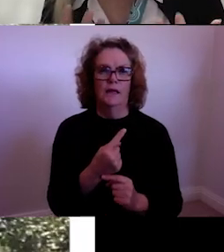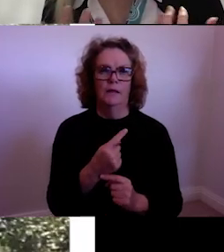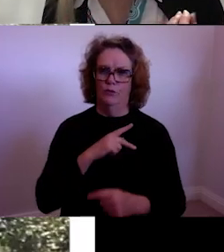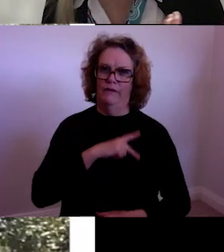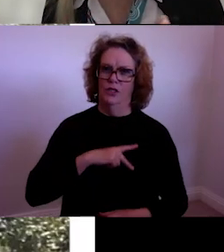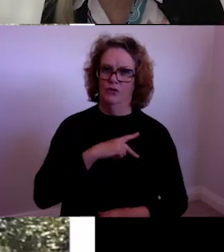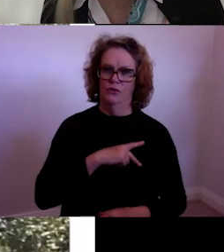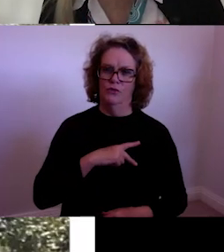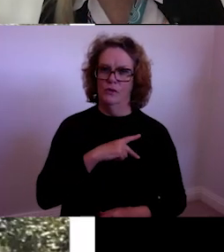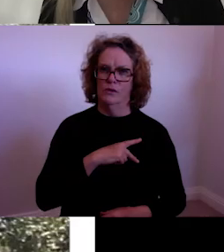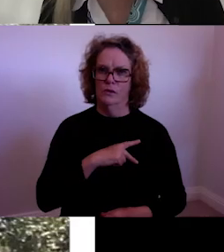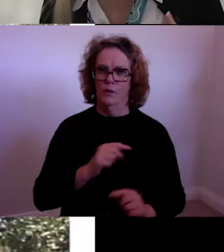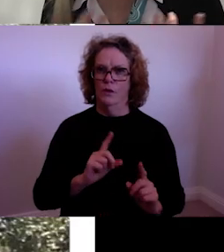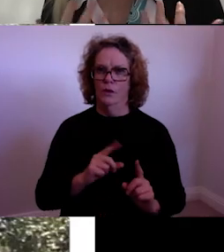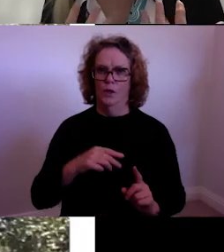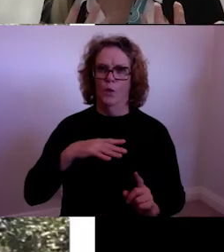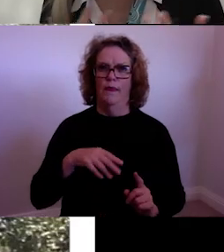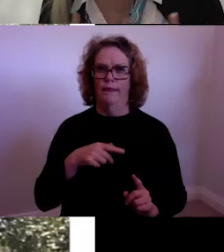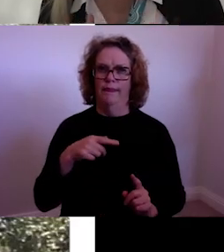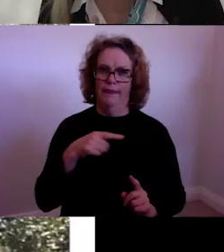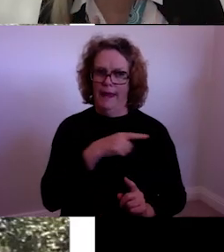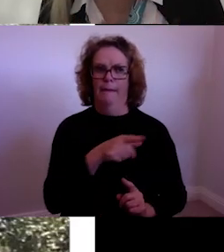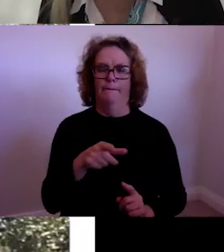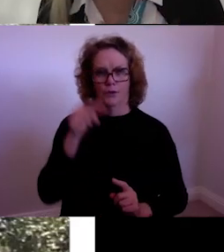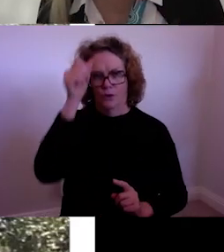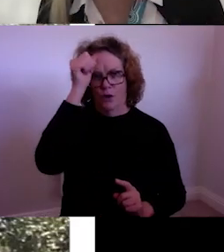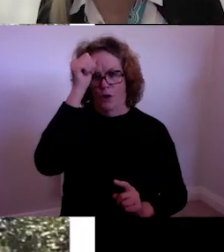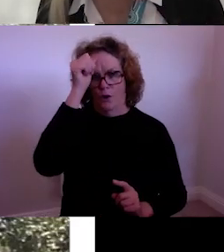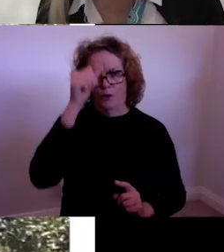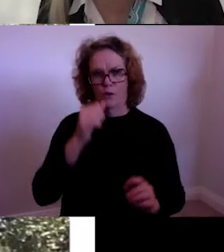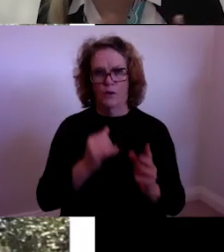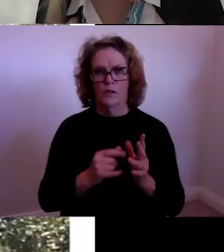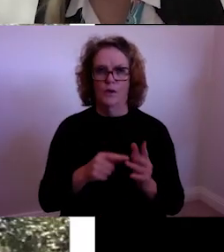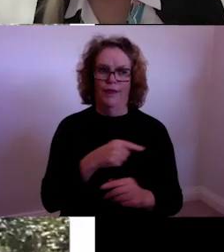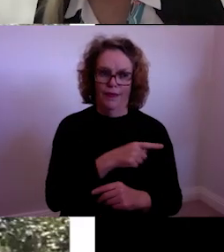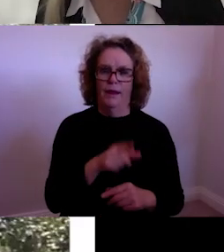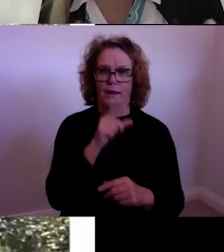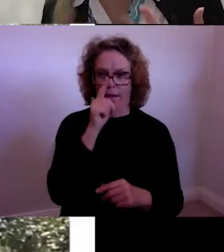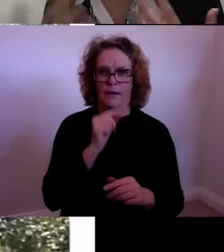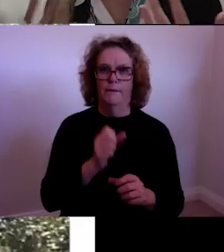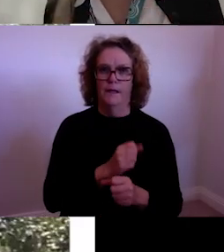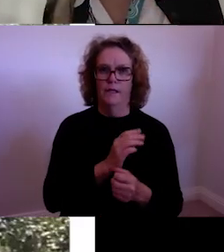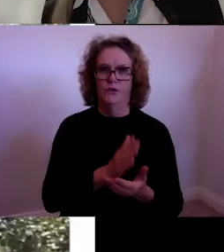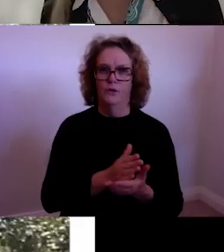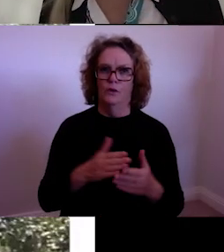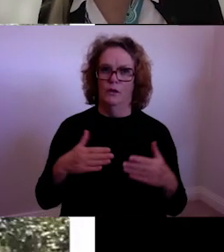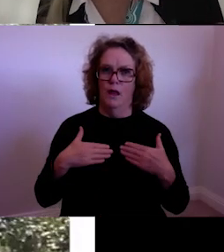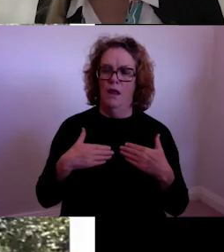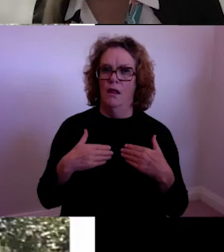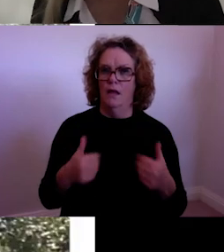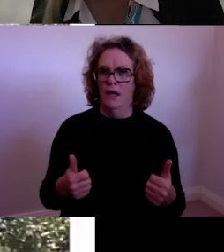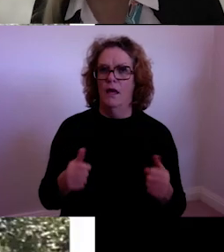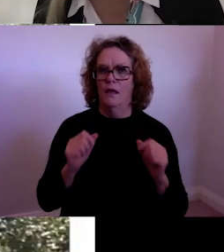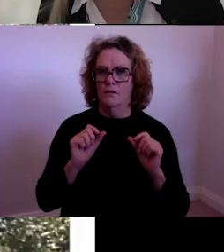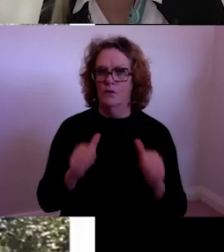to know and to understand so that they can make sure that healthcare works well for Olivia and for other people